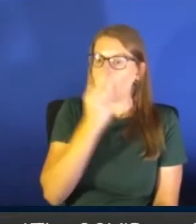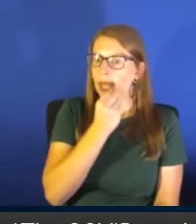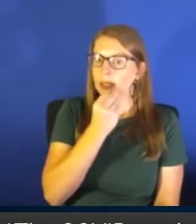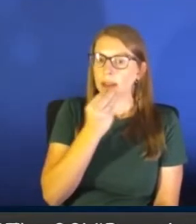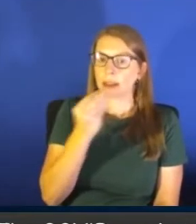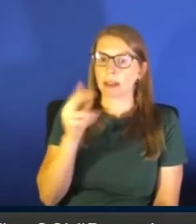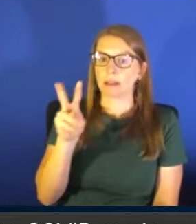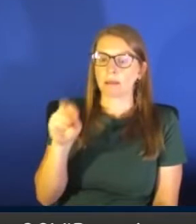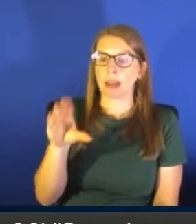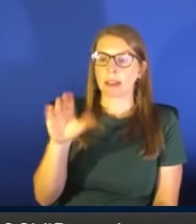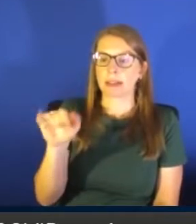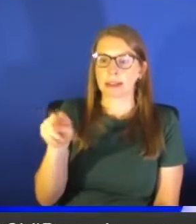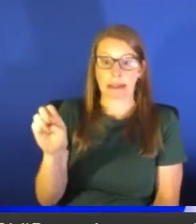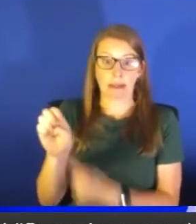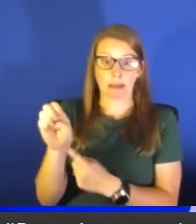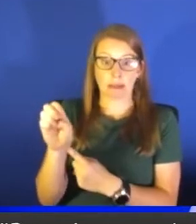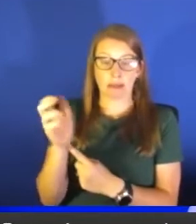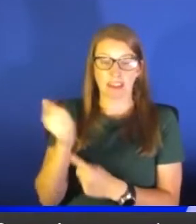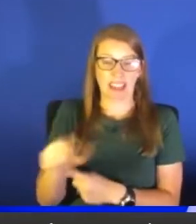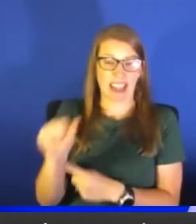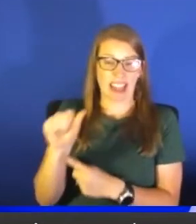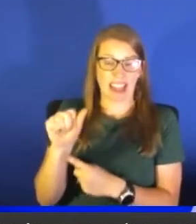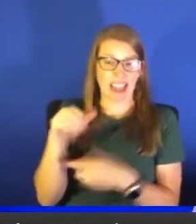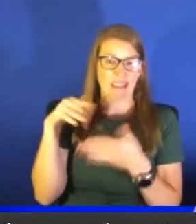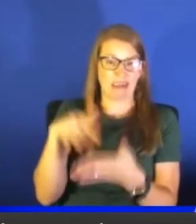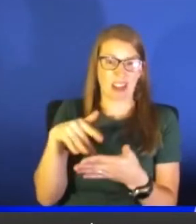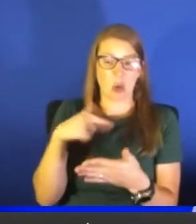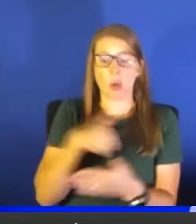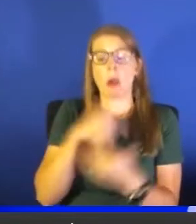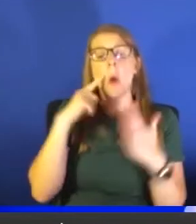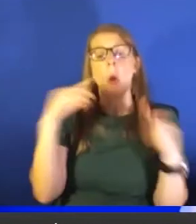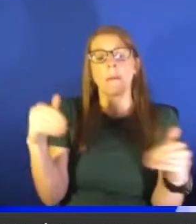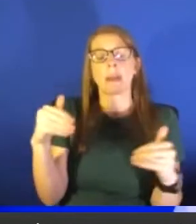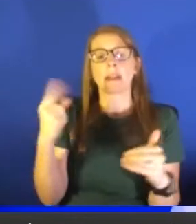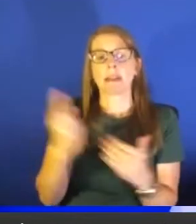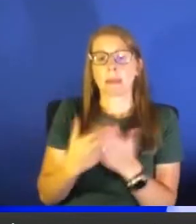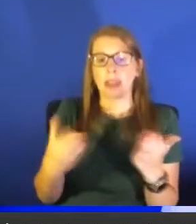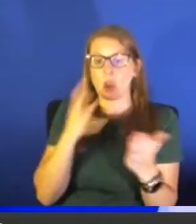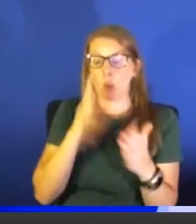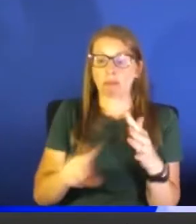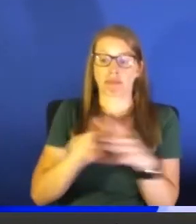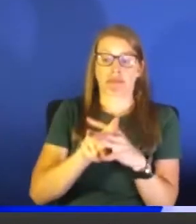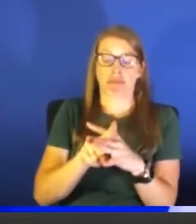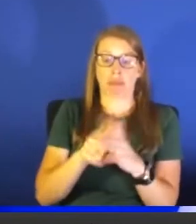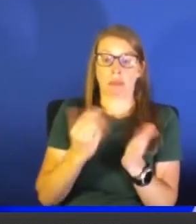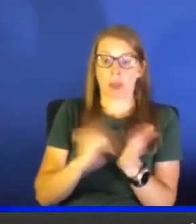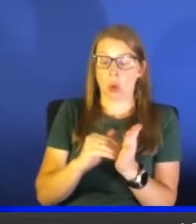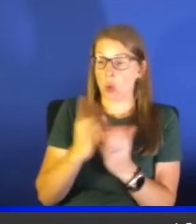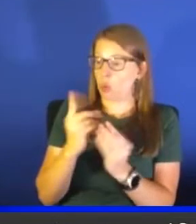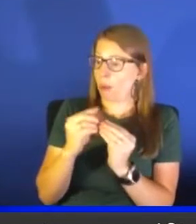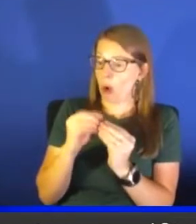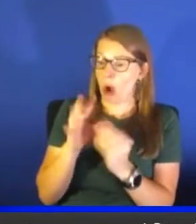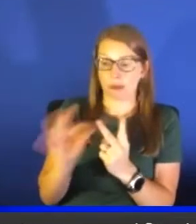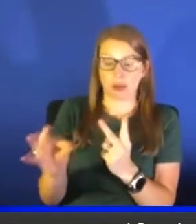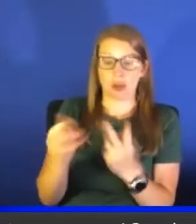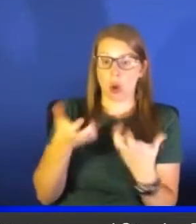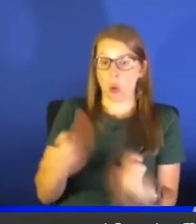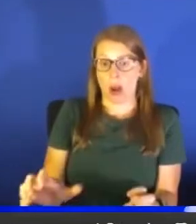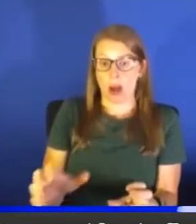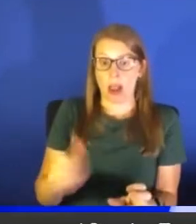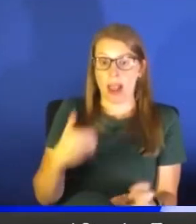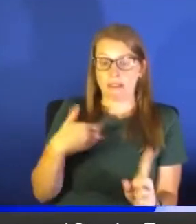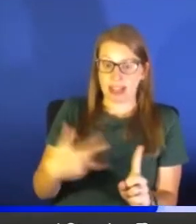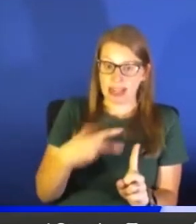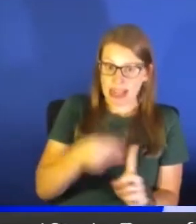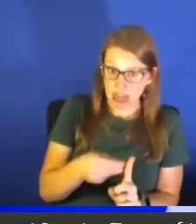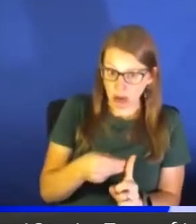question. Yeah, no, I think that we are hoping that something will come about. Again, one more option for people who don't want to have a needle,